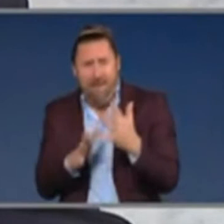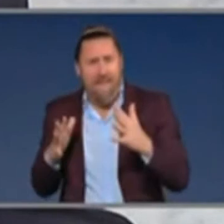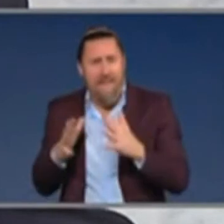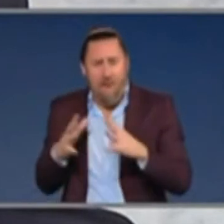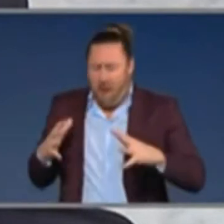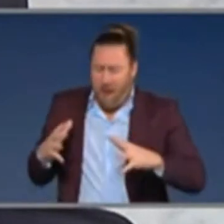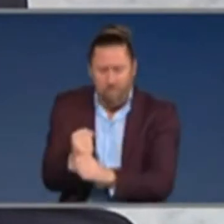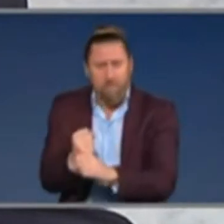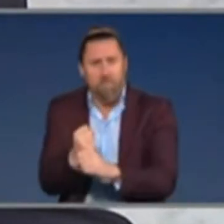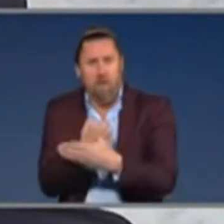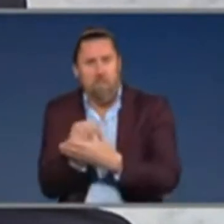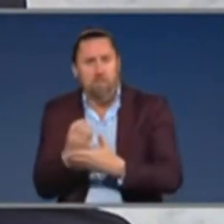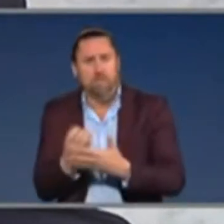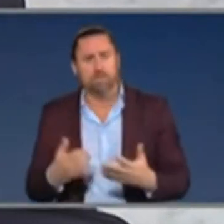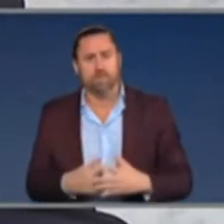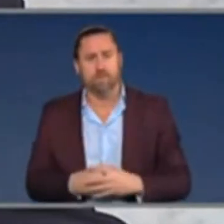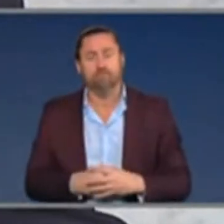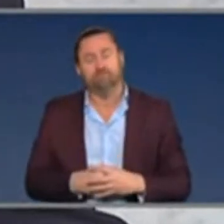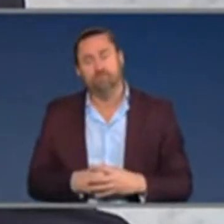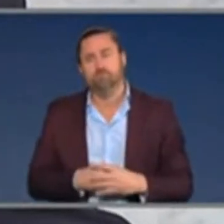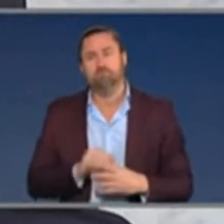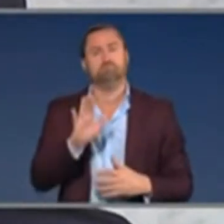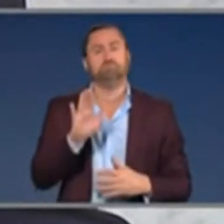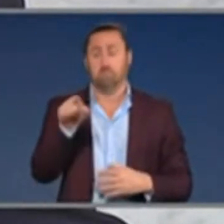I'd suggest to you a different way to look at this.